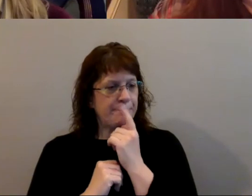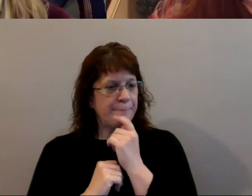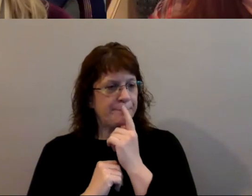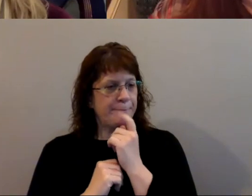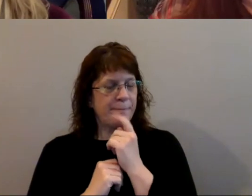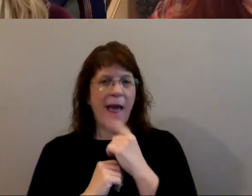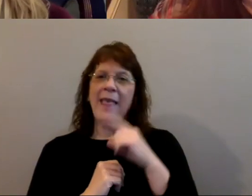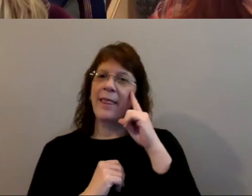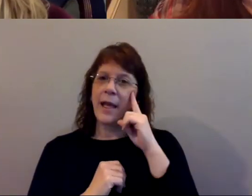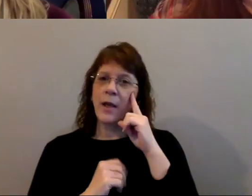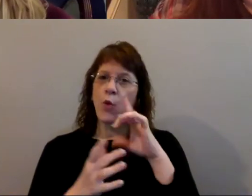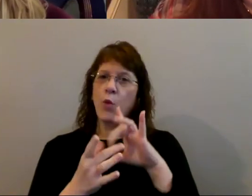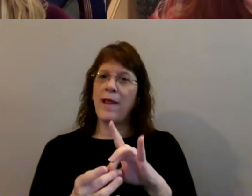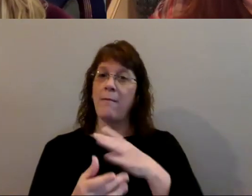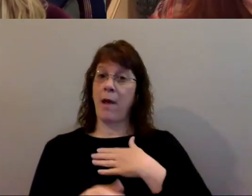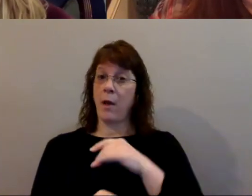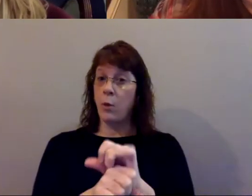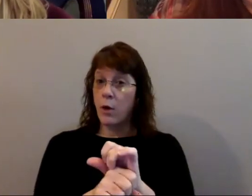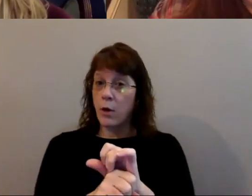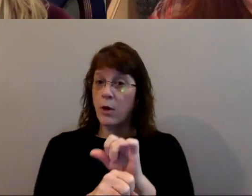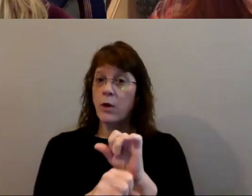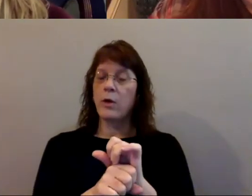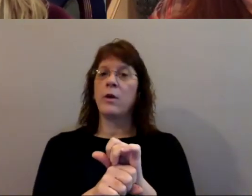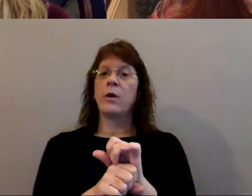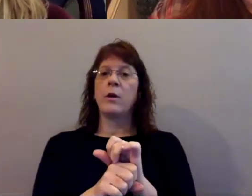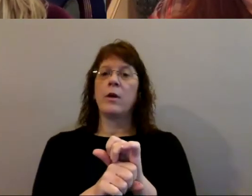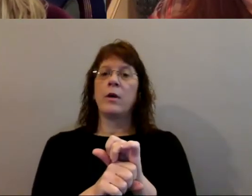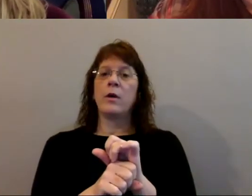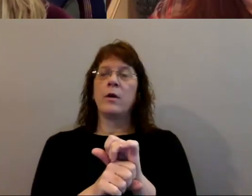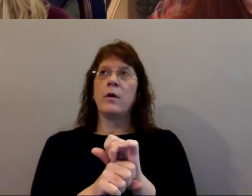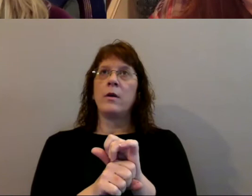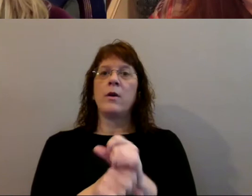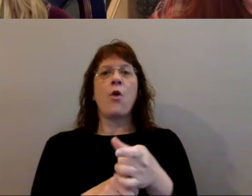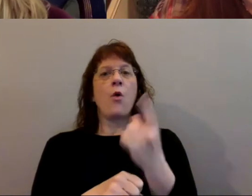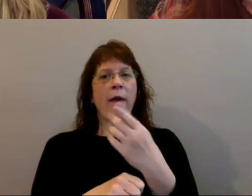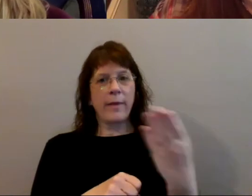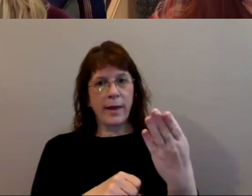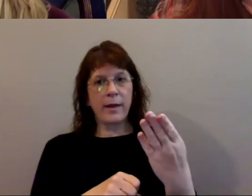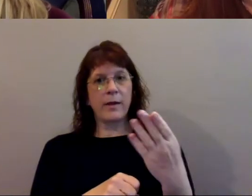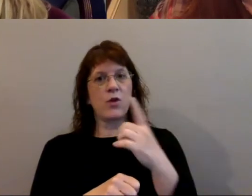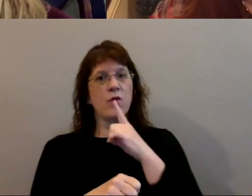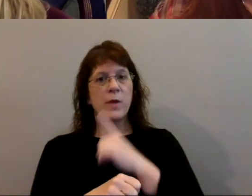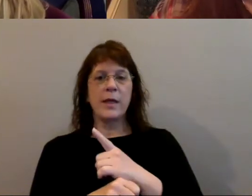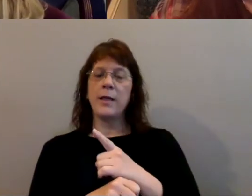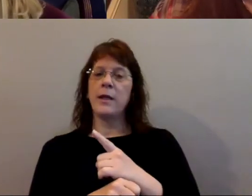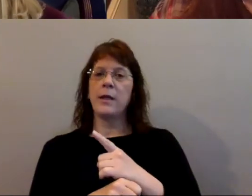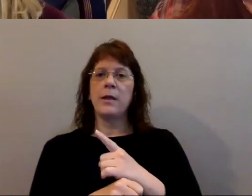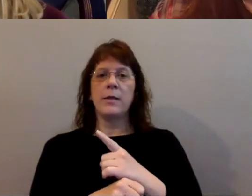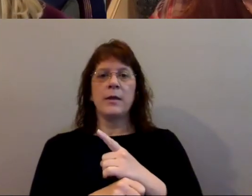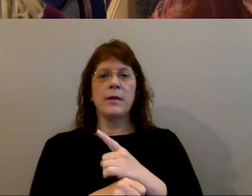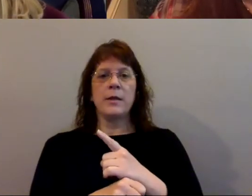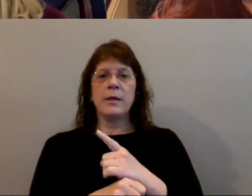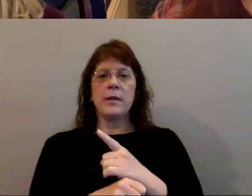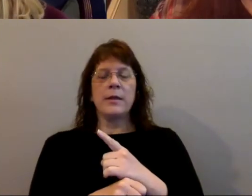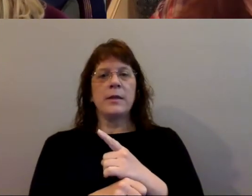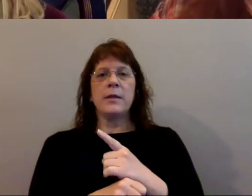I think related to my work, I one of the things that gets to me the most is just how much